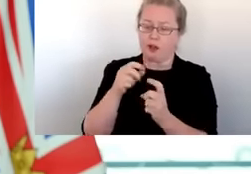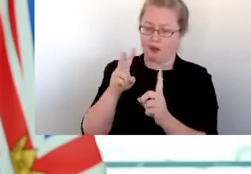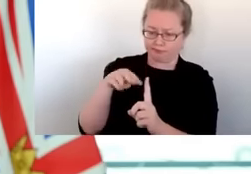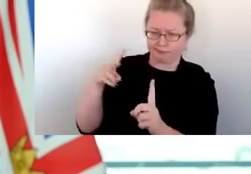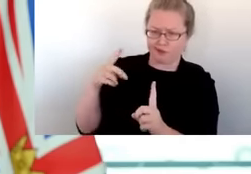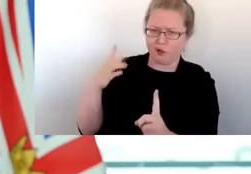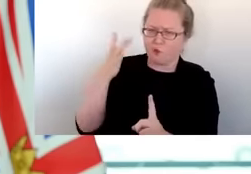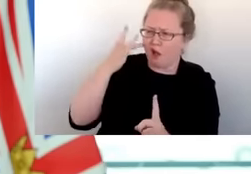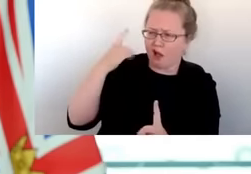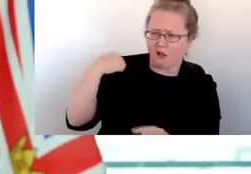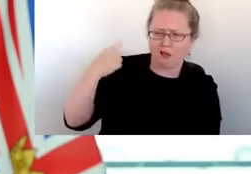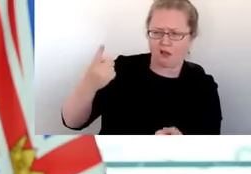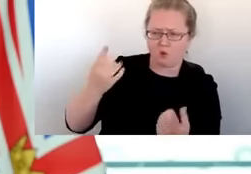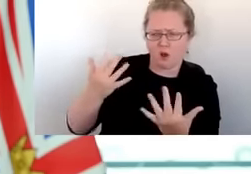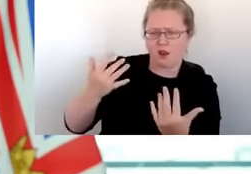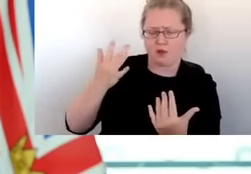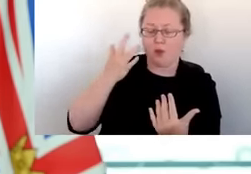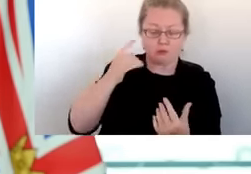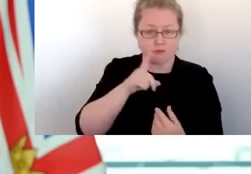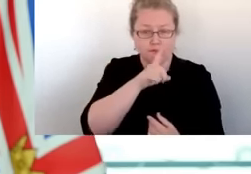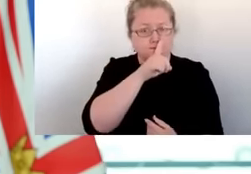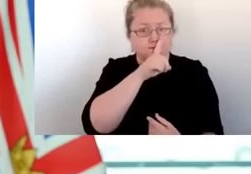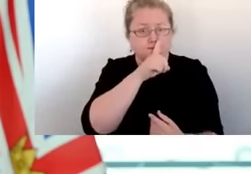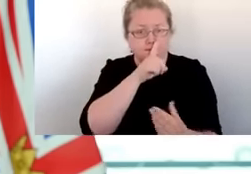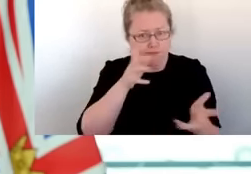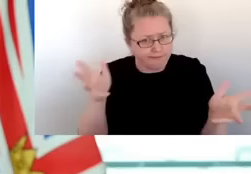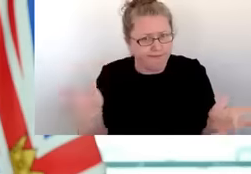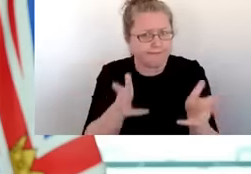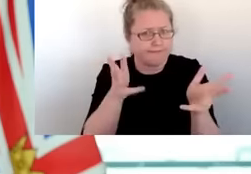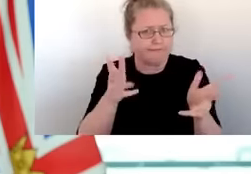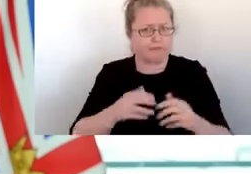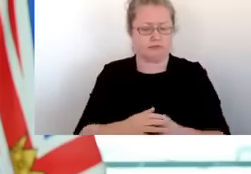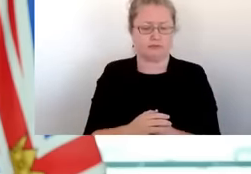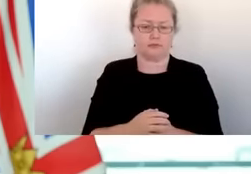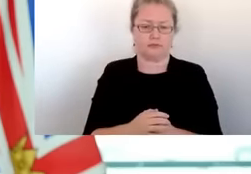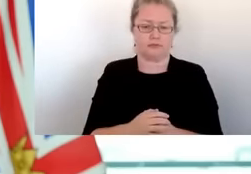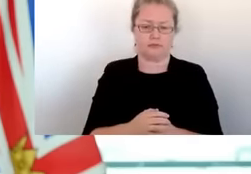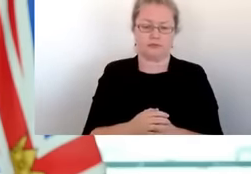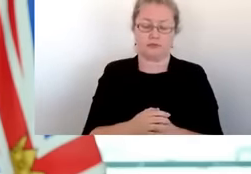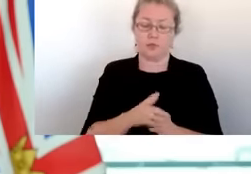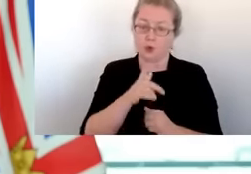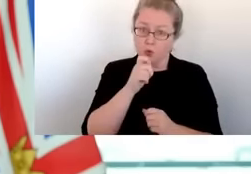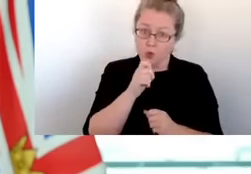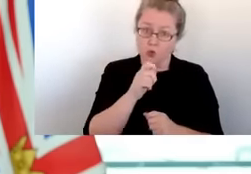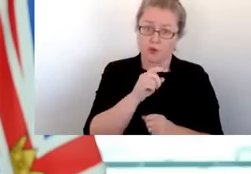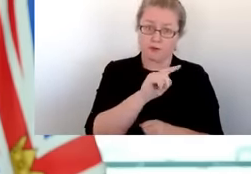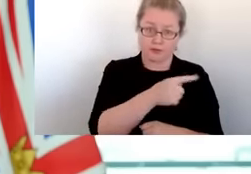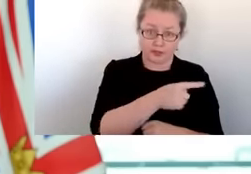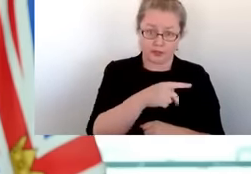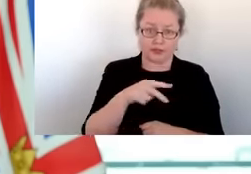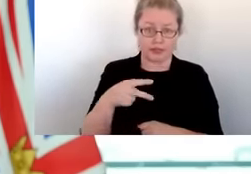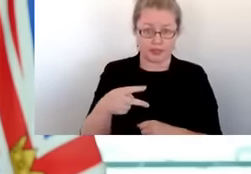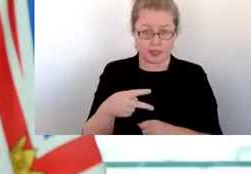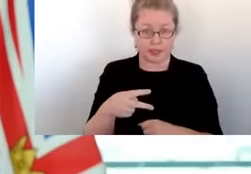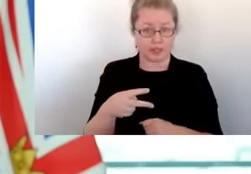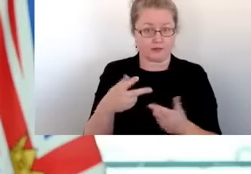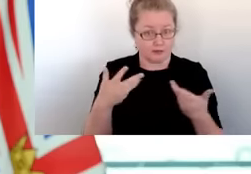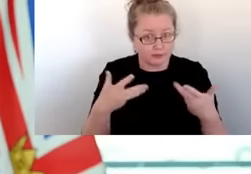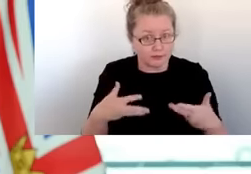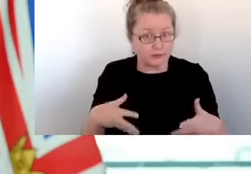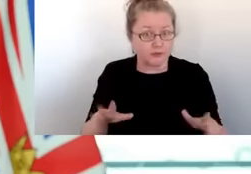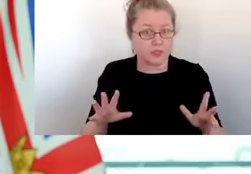that opportunity. And we want to encourage the 1.3 million people who got fully vaccinated but have yet to have a